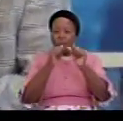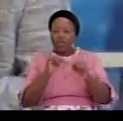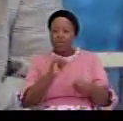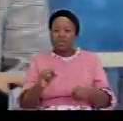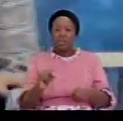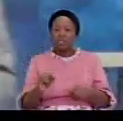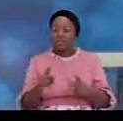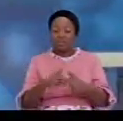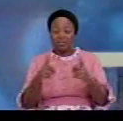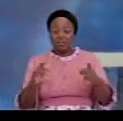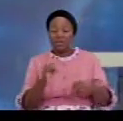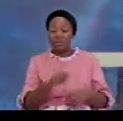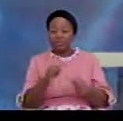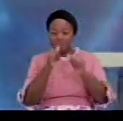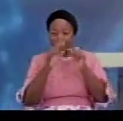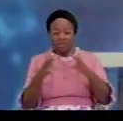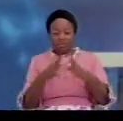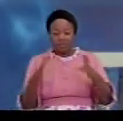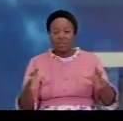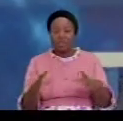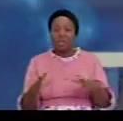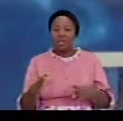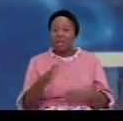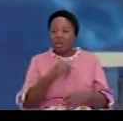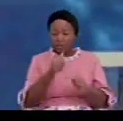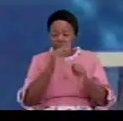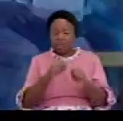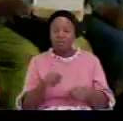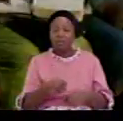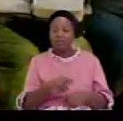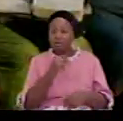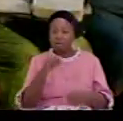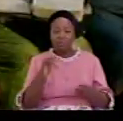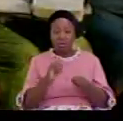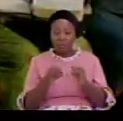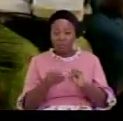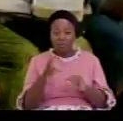untold, blessings innumerable have come to you.